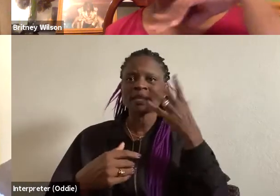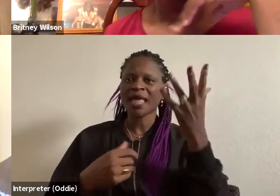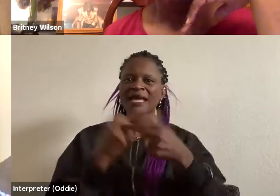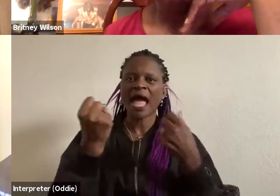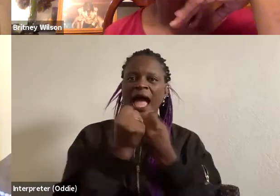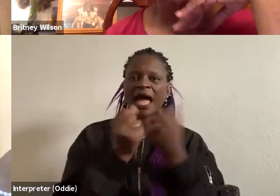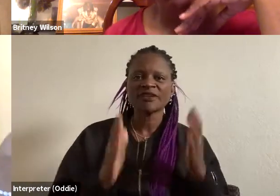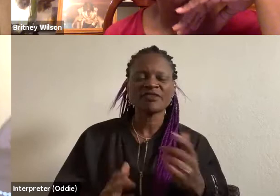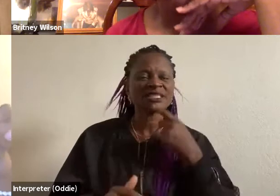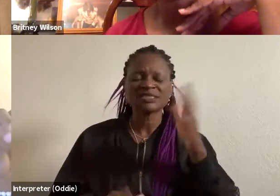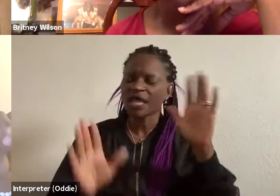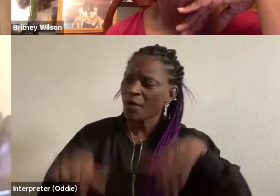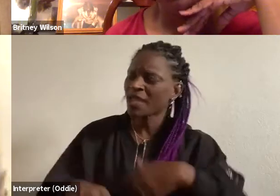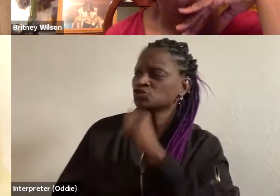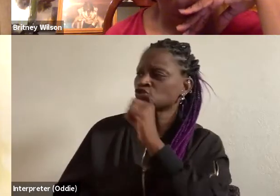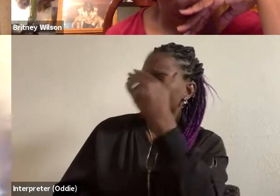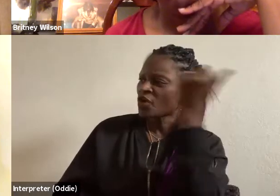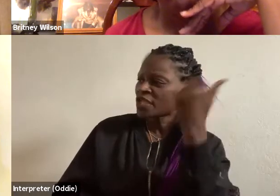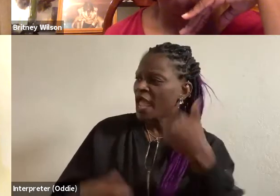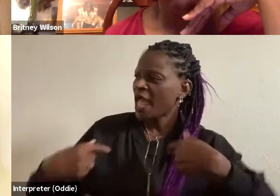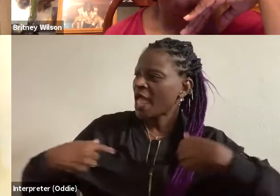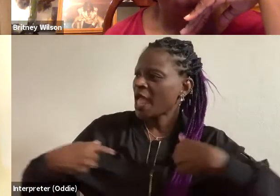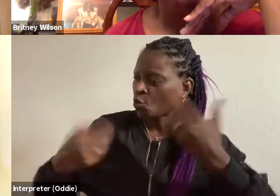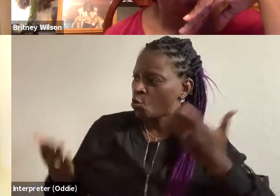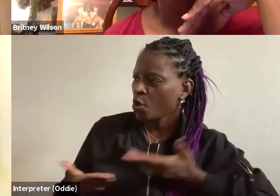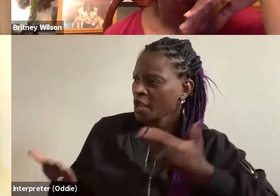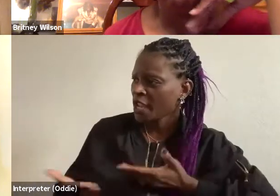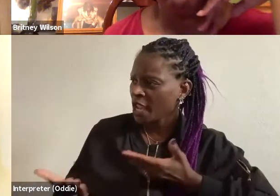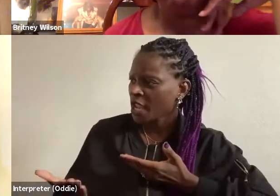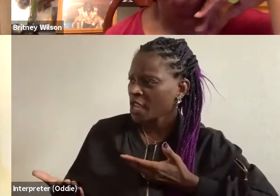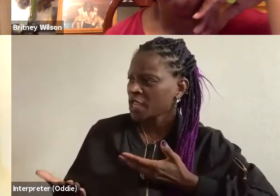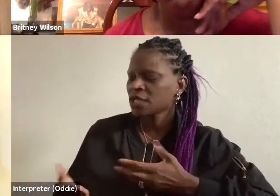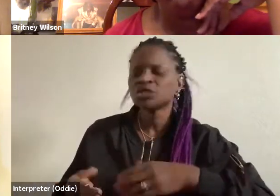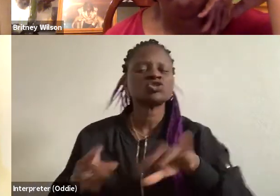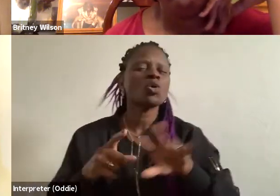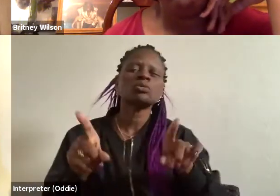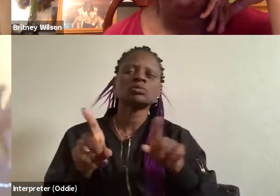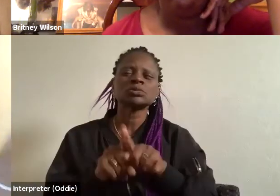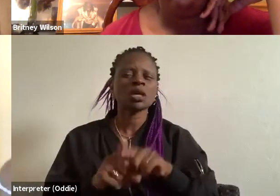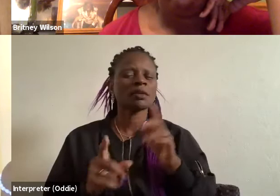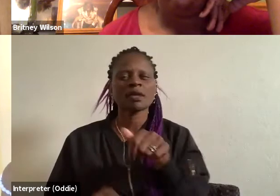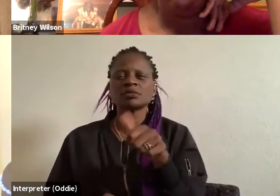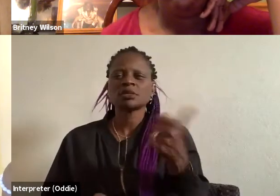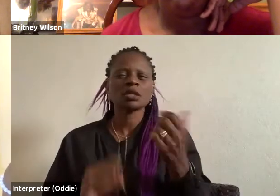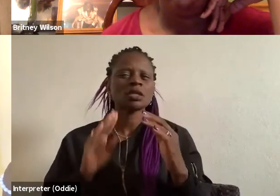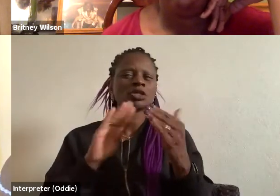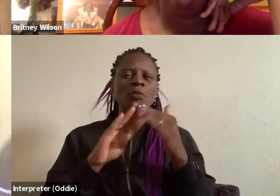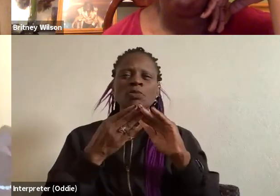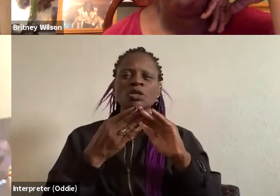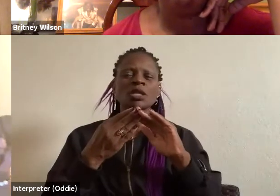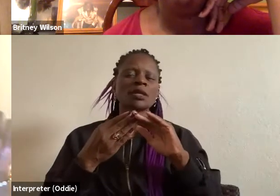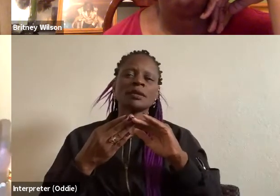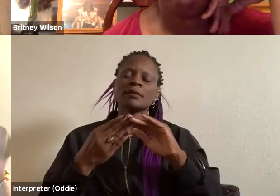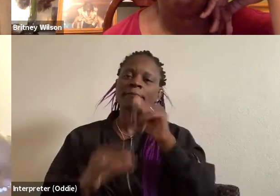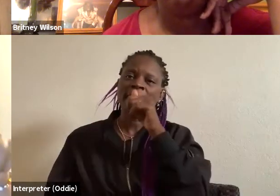us. And so just like with any other community, you have to be patient as possible, but